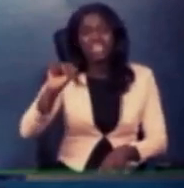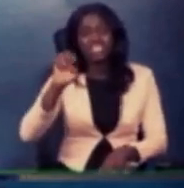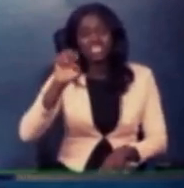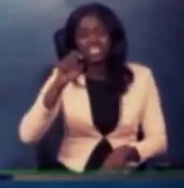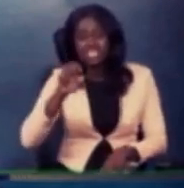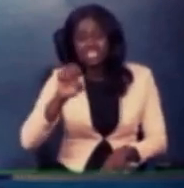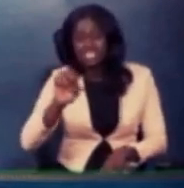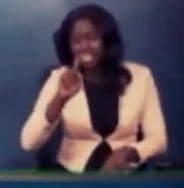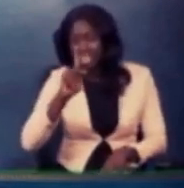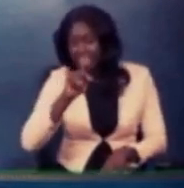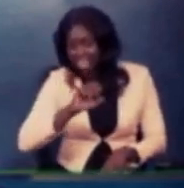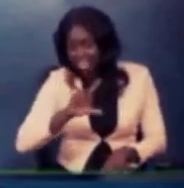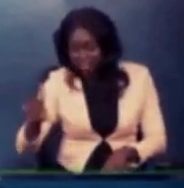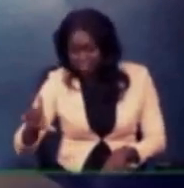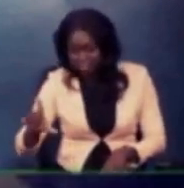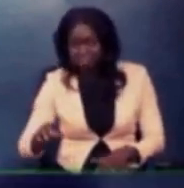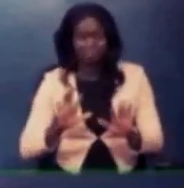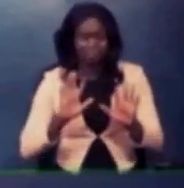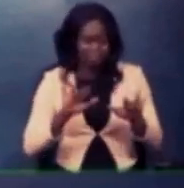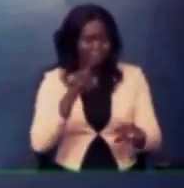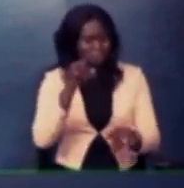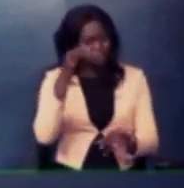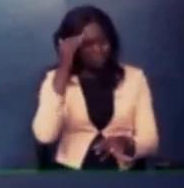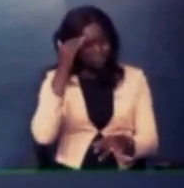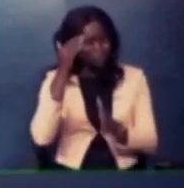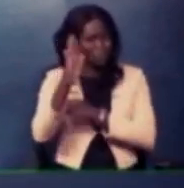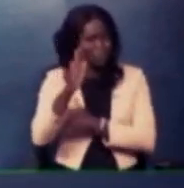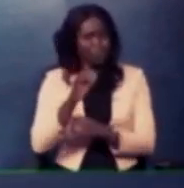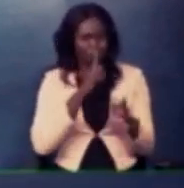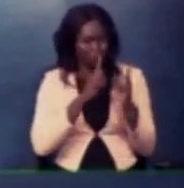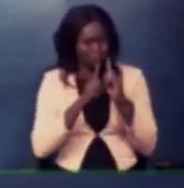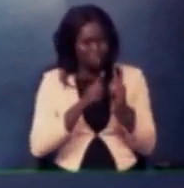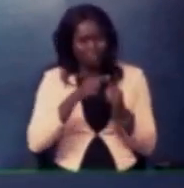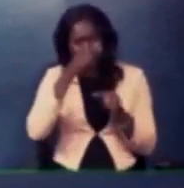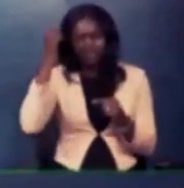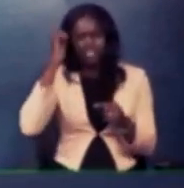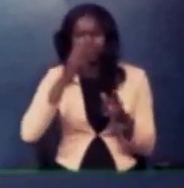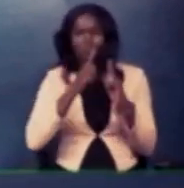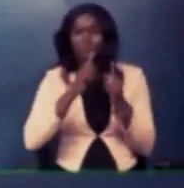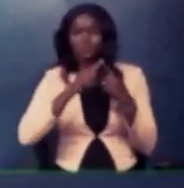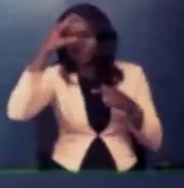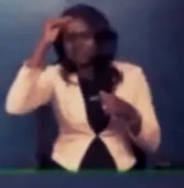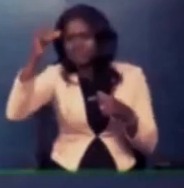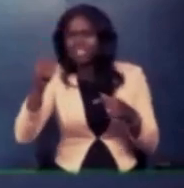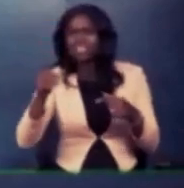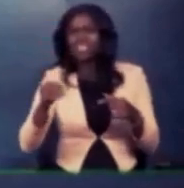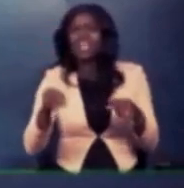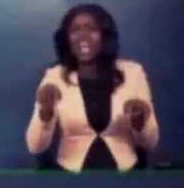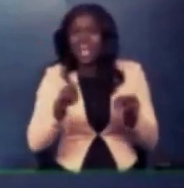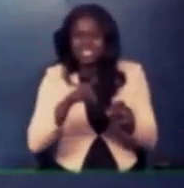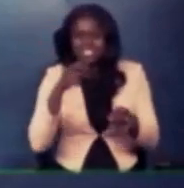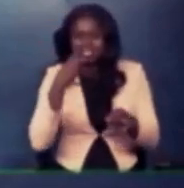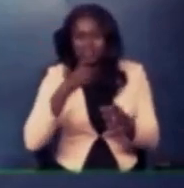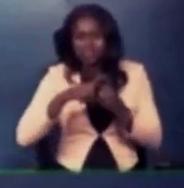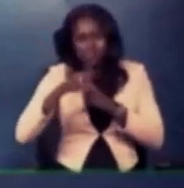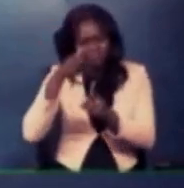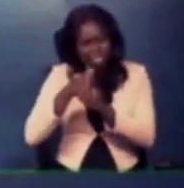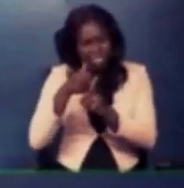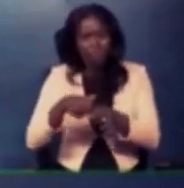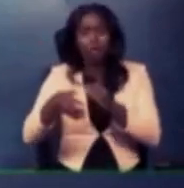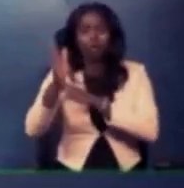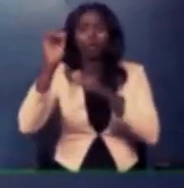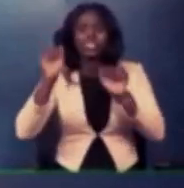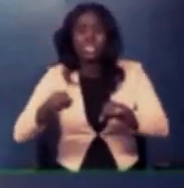any challenge. You see, you know God is speaking because he speaks to men like he's speaking to himself. God can talk to you as though there